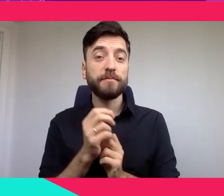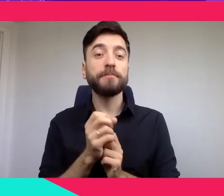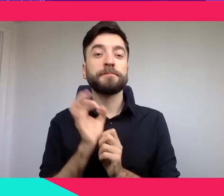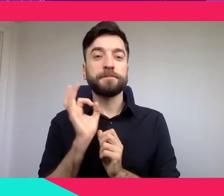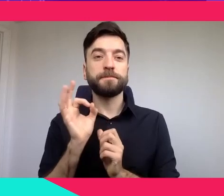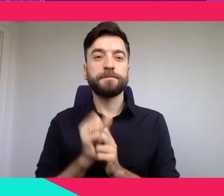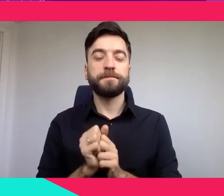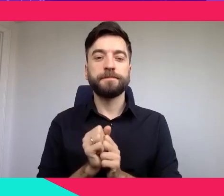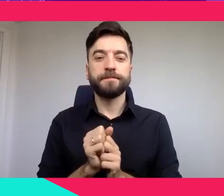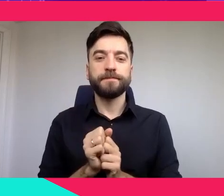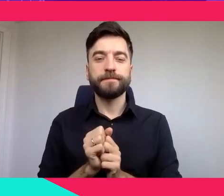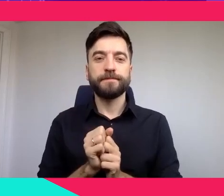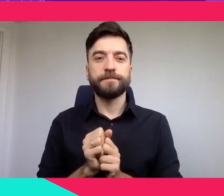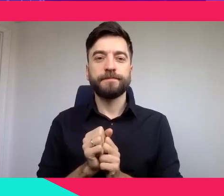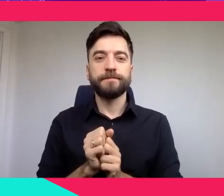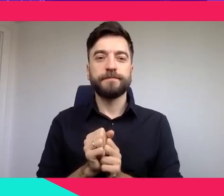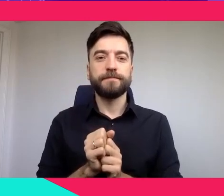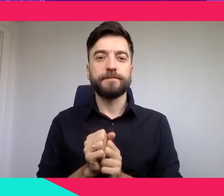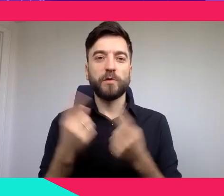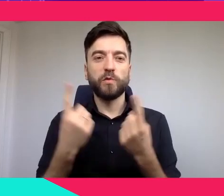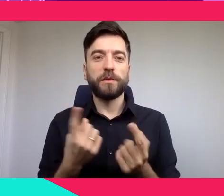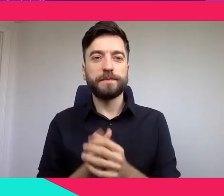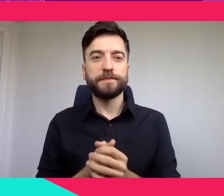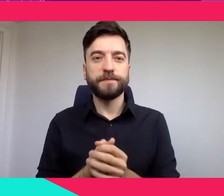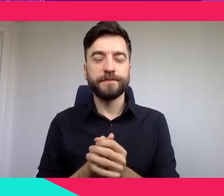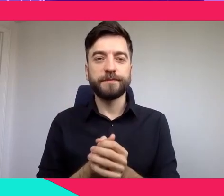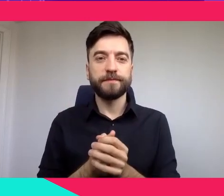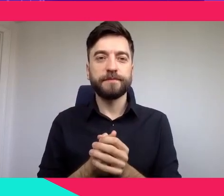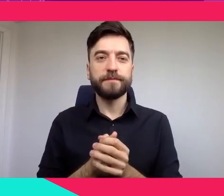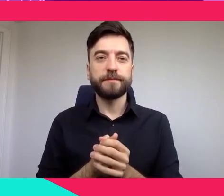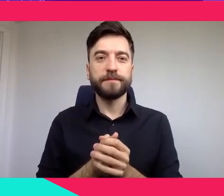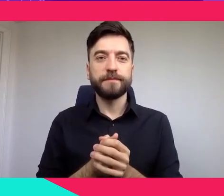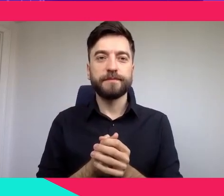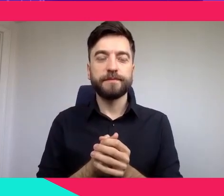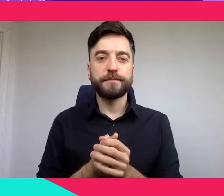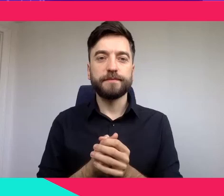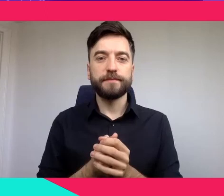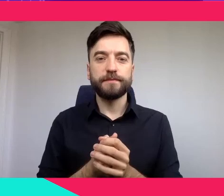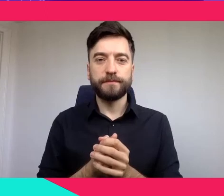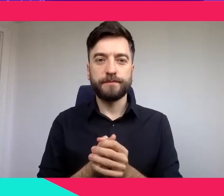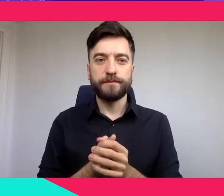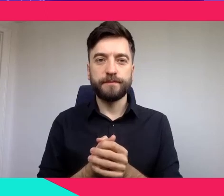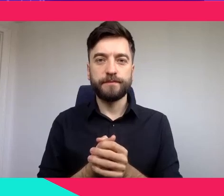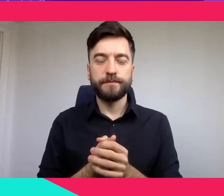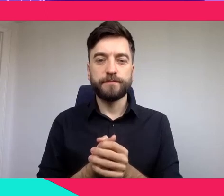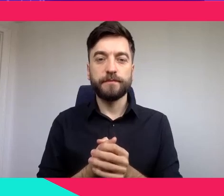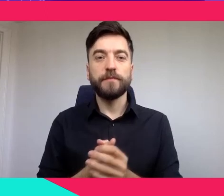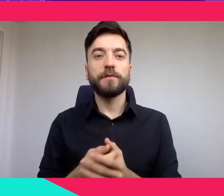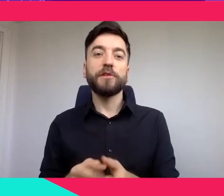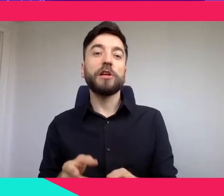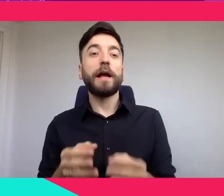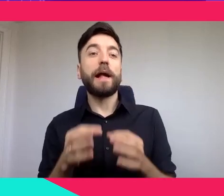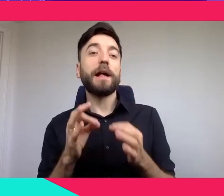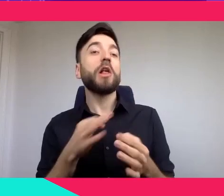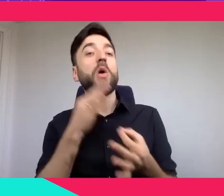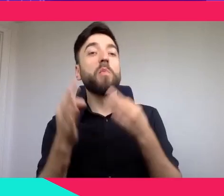Yes. Excellent. Okay, so I'm going to be talking about